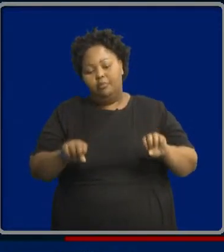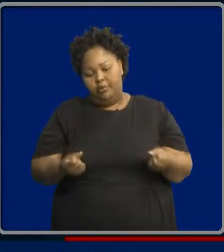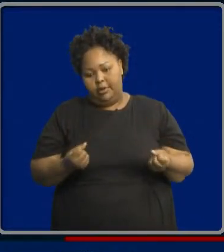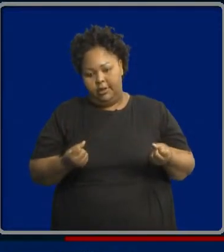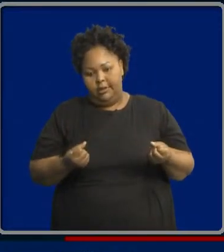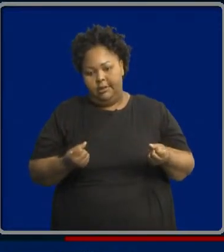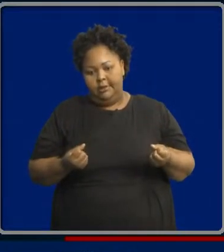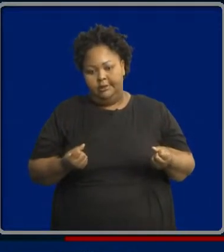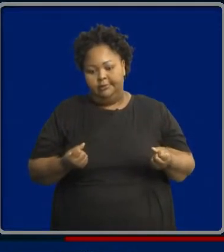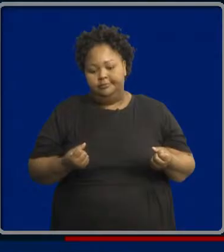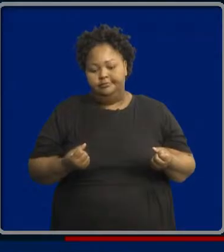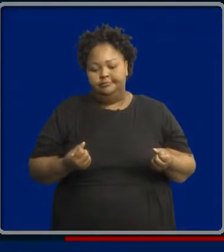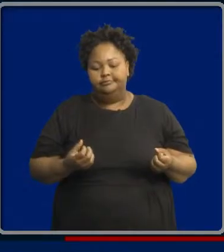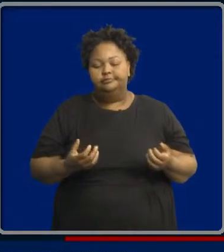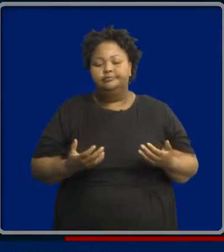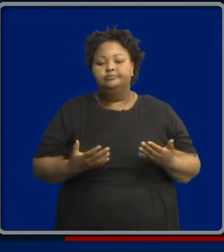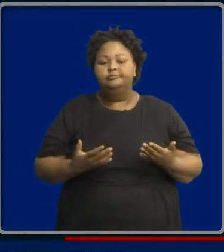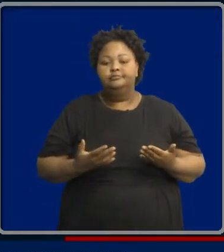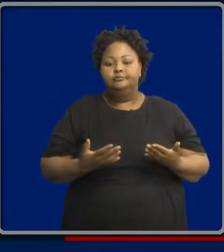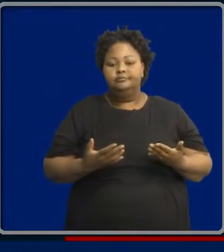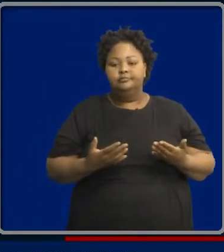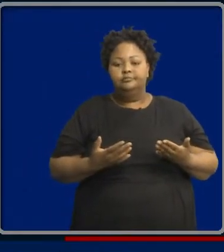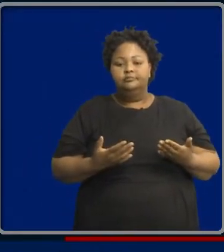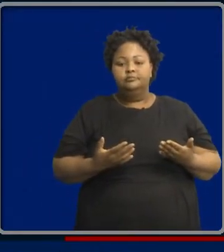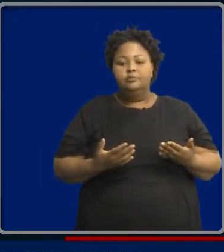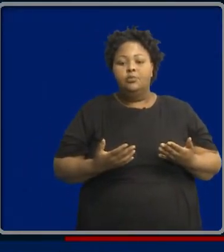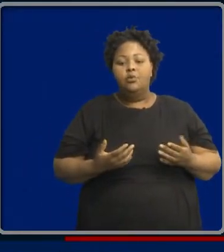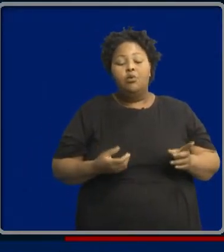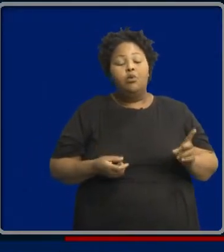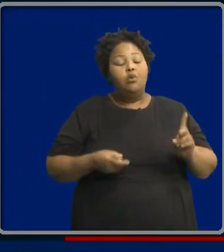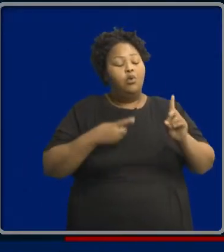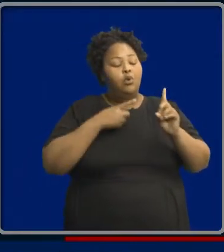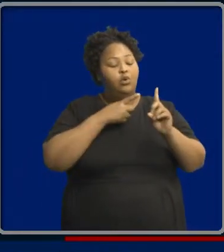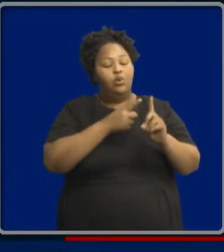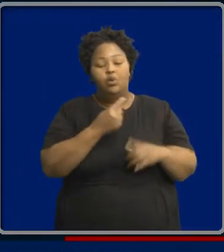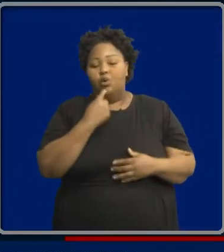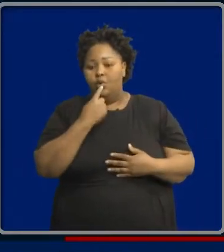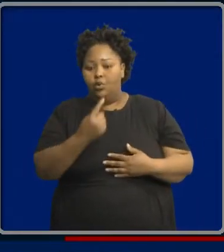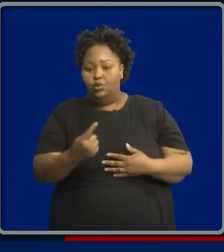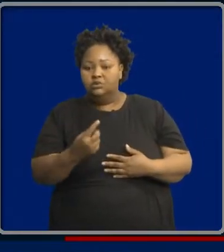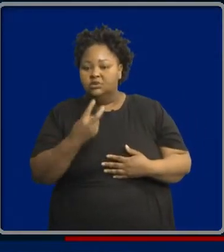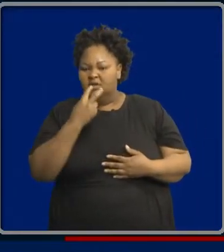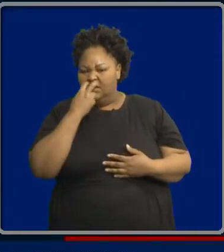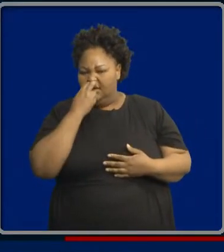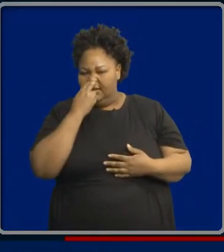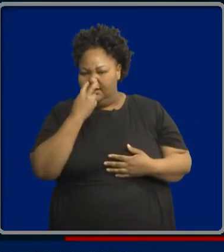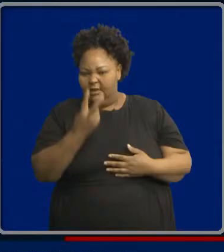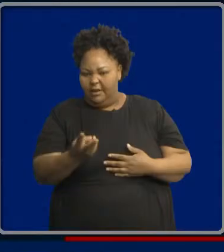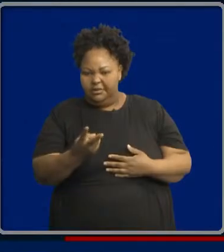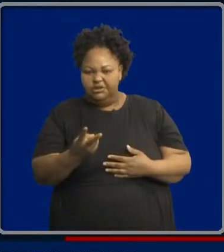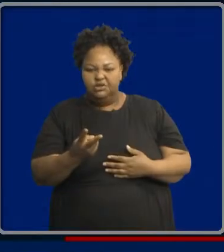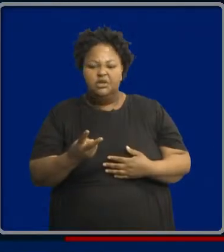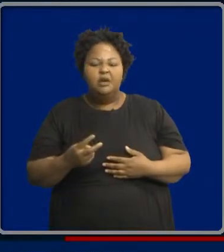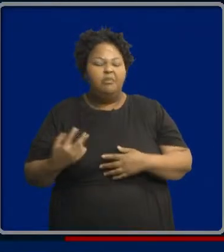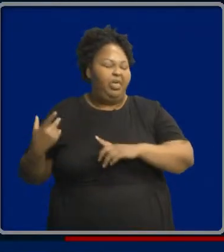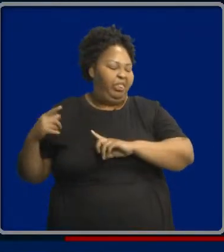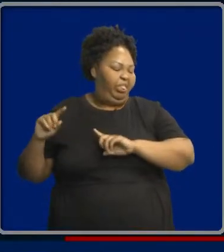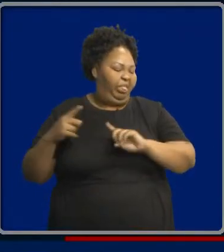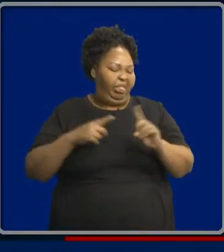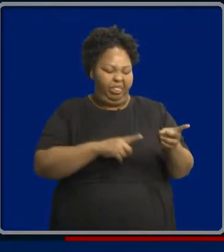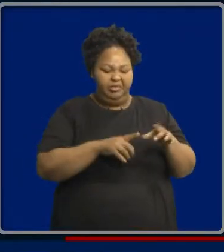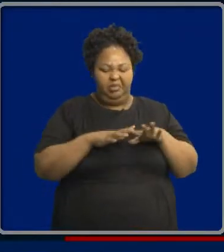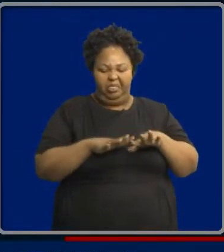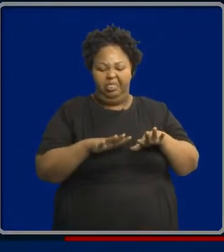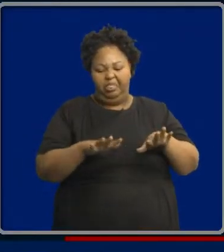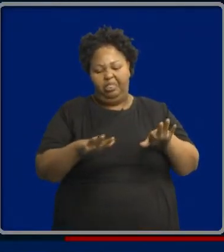disposed, which as a result of an incinerator which malfunctioned but has since been fixed. Dlamini says